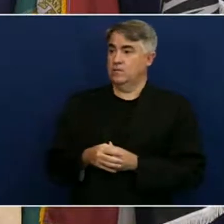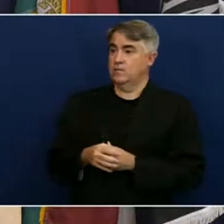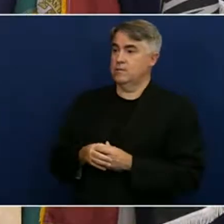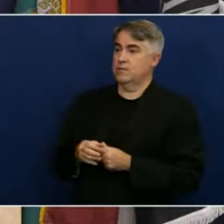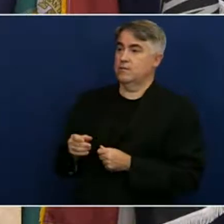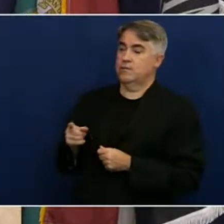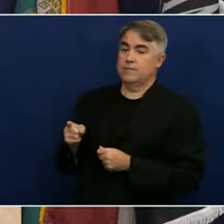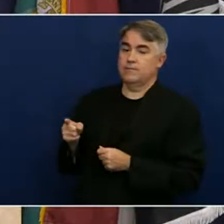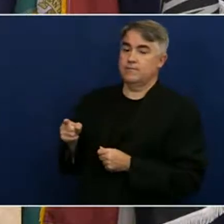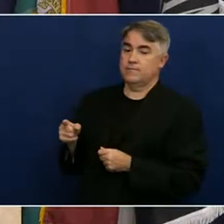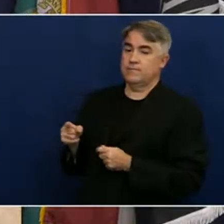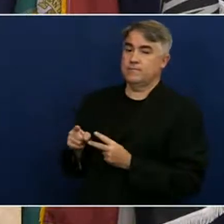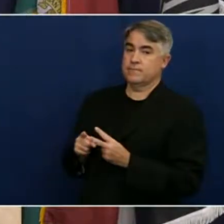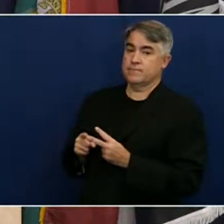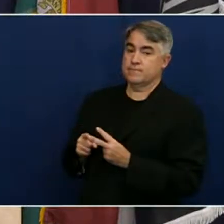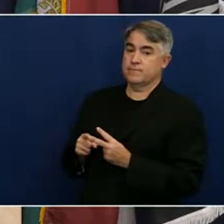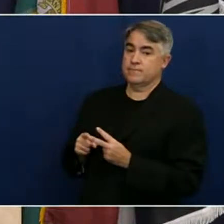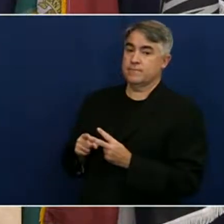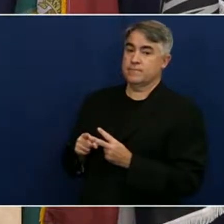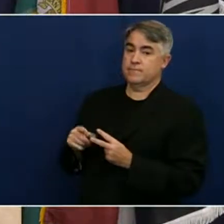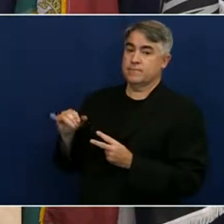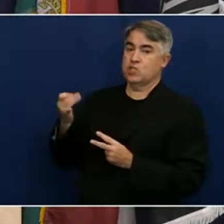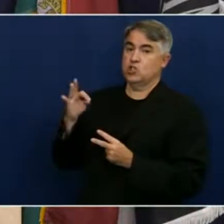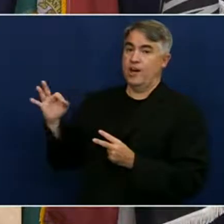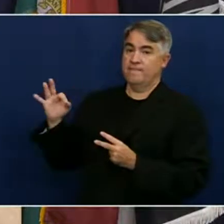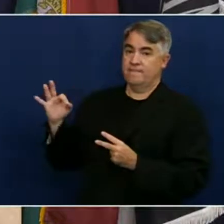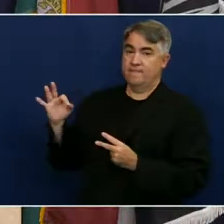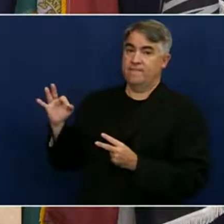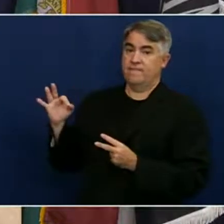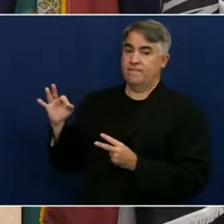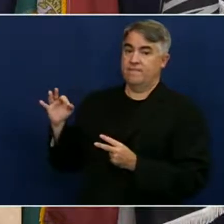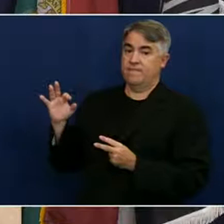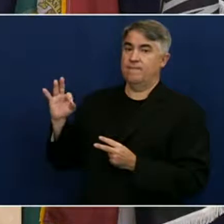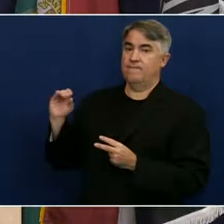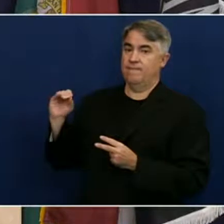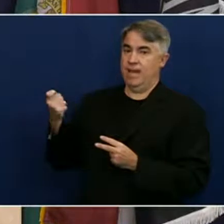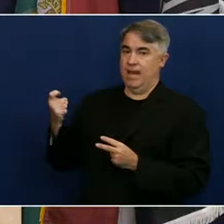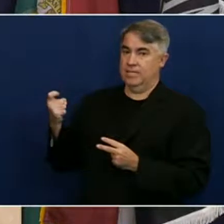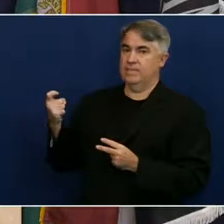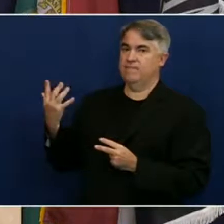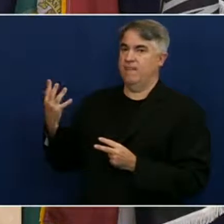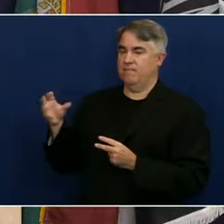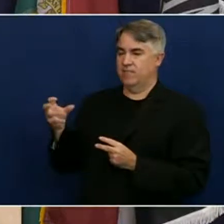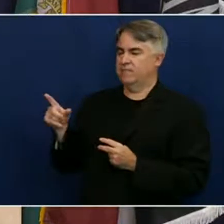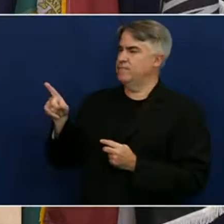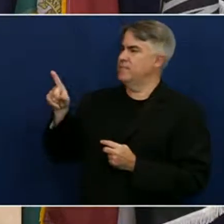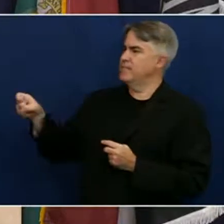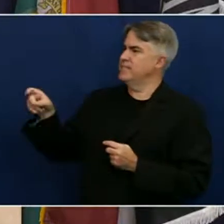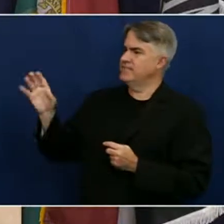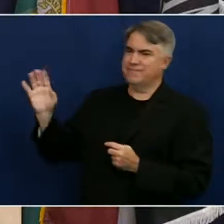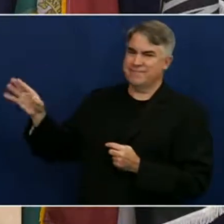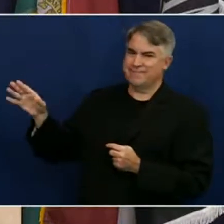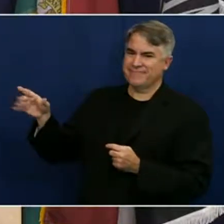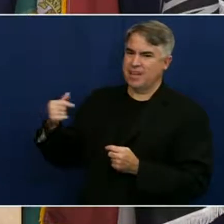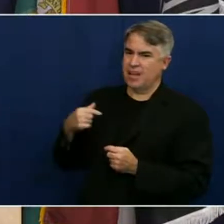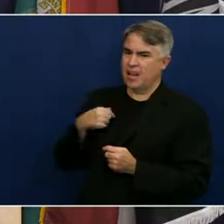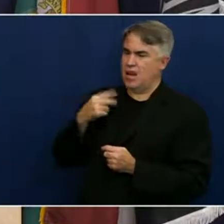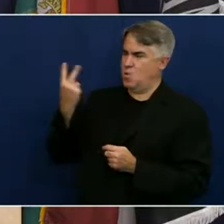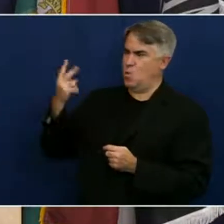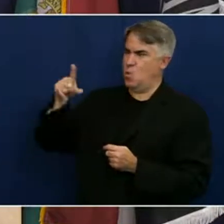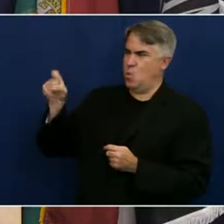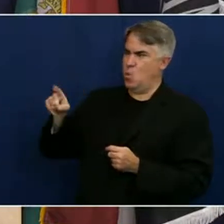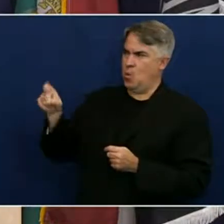This next question is from Jeff McAdams with Fox 5. Hi there. Two questions, if I may. The first